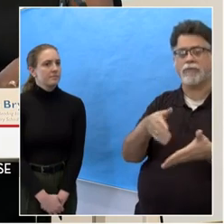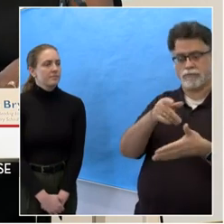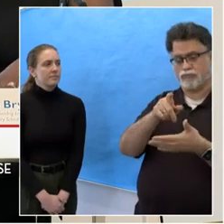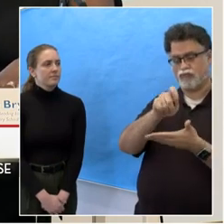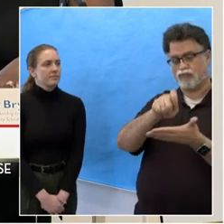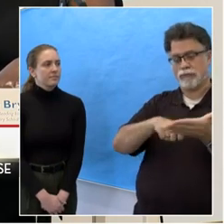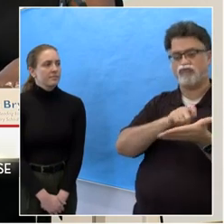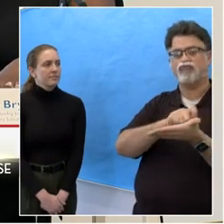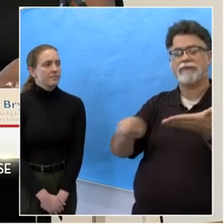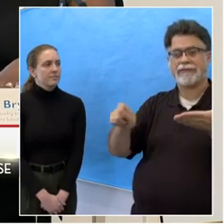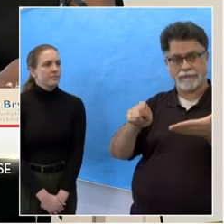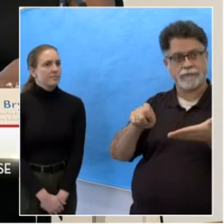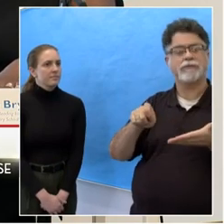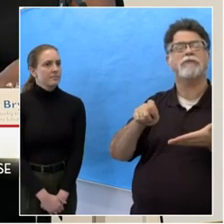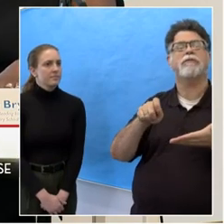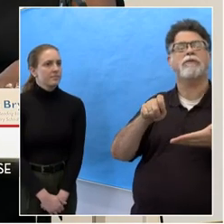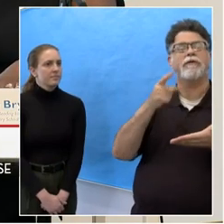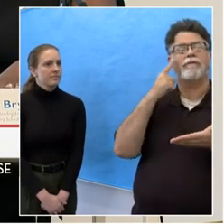And why now?